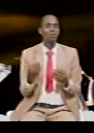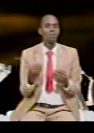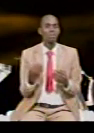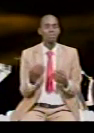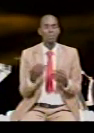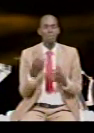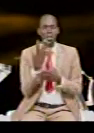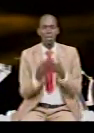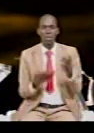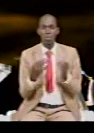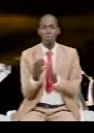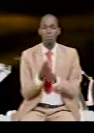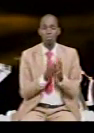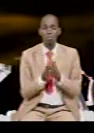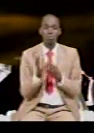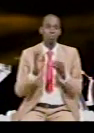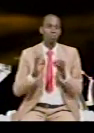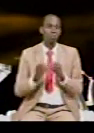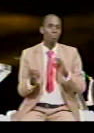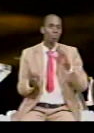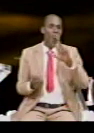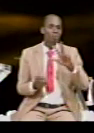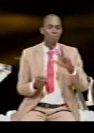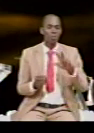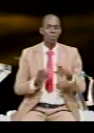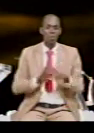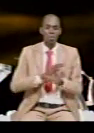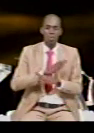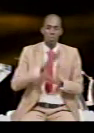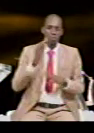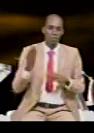three, wholehearted desire.